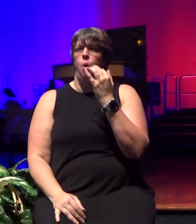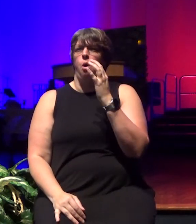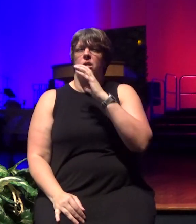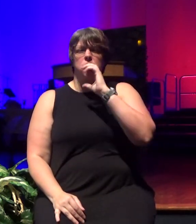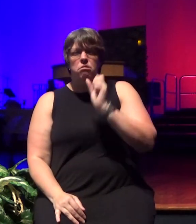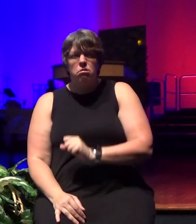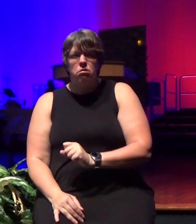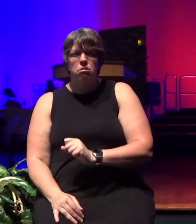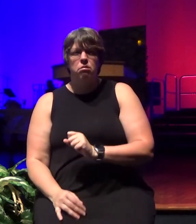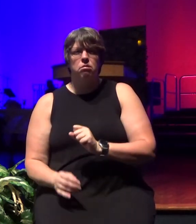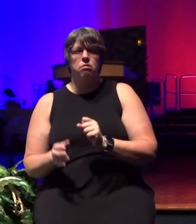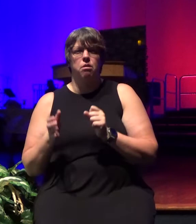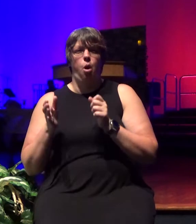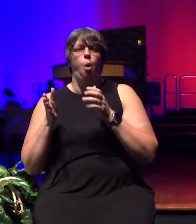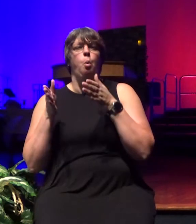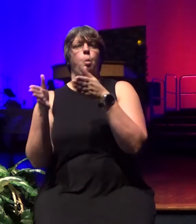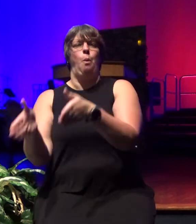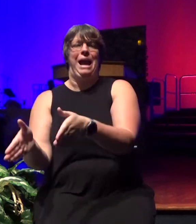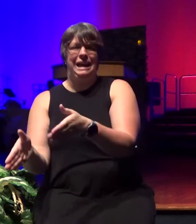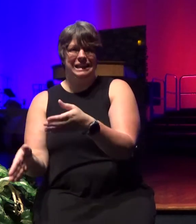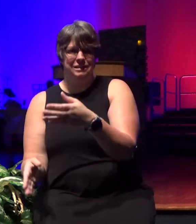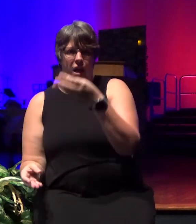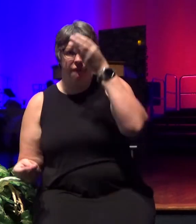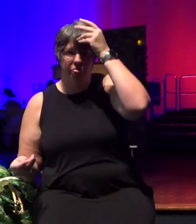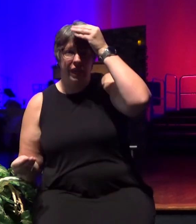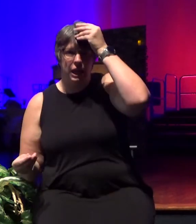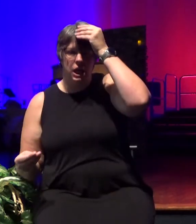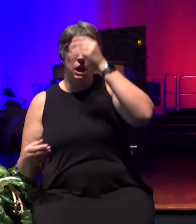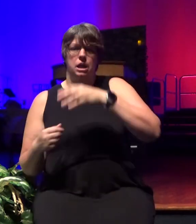Breathing in the breath of life.